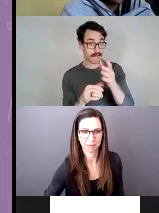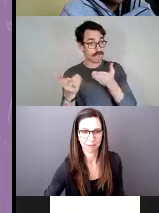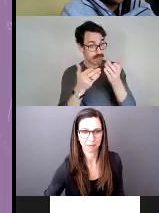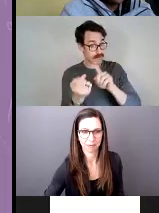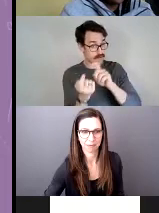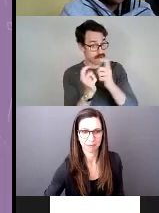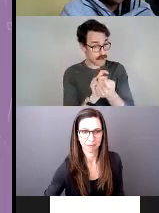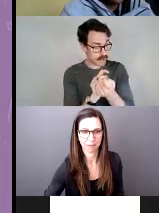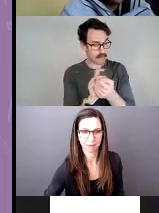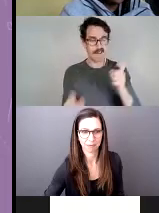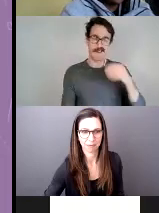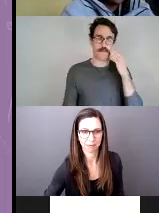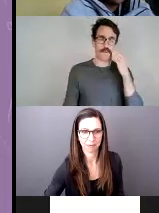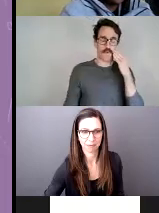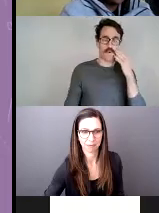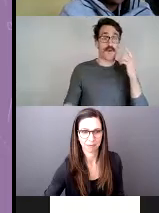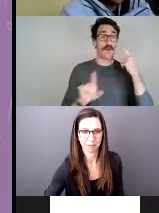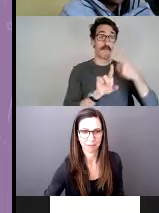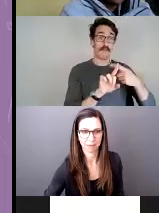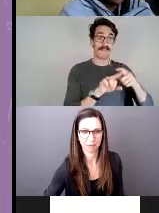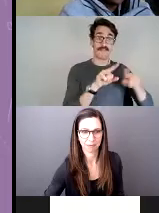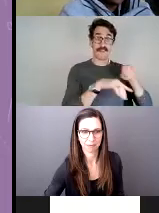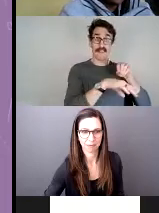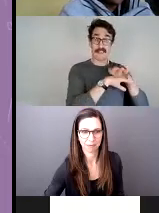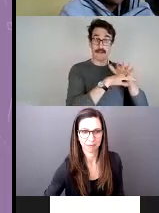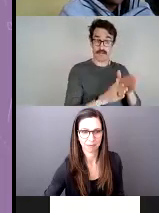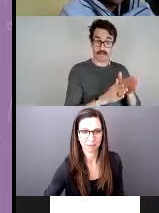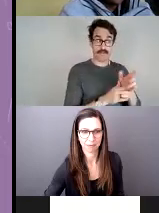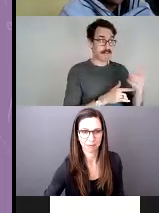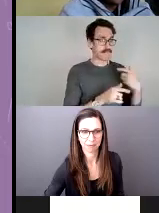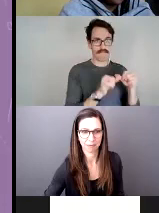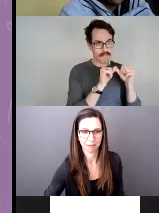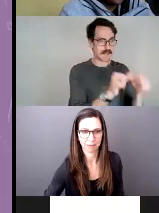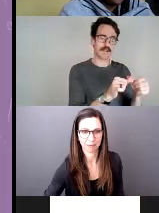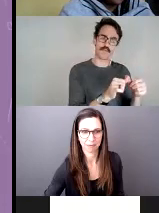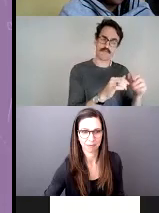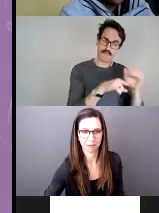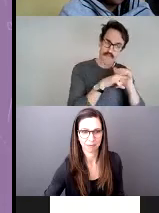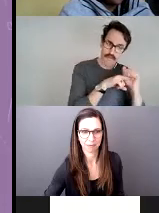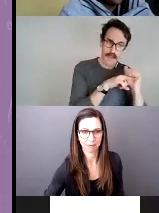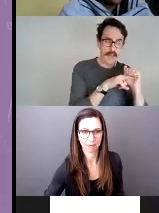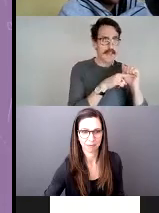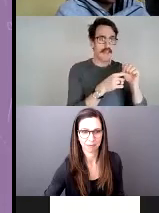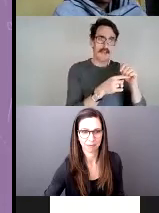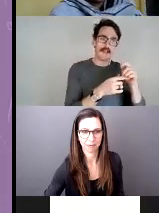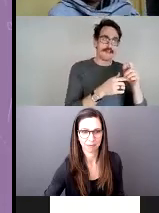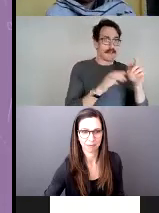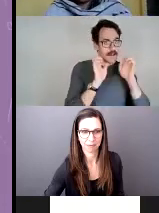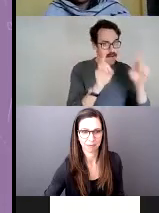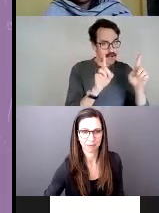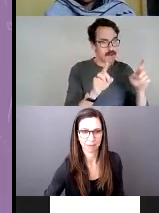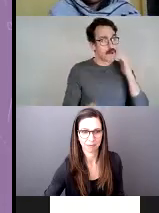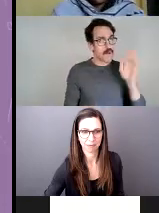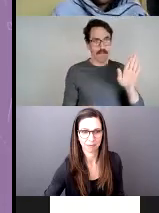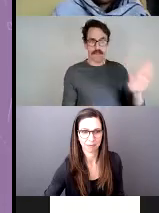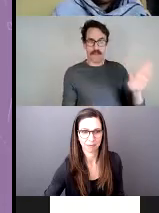well to the helpline counselors, because we recognize that ongoing training is essential for them to be able to provide